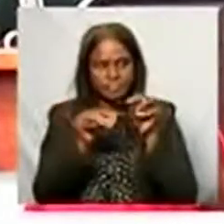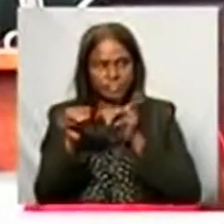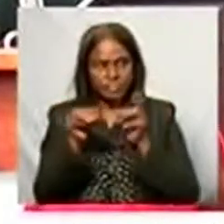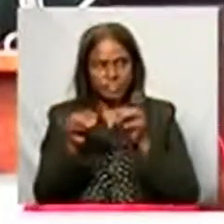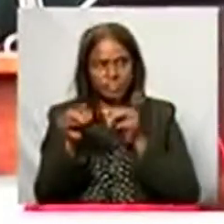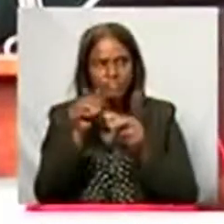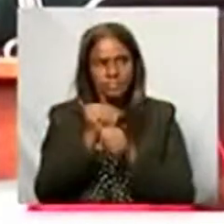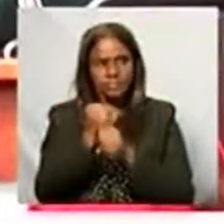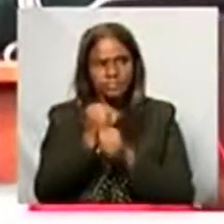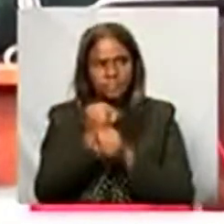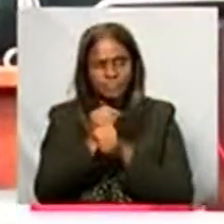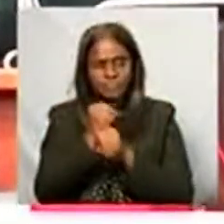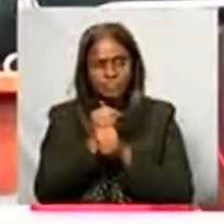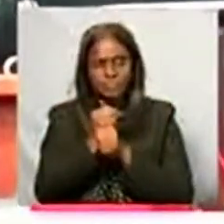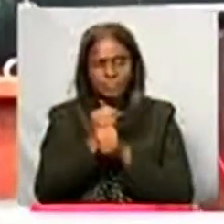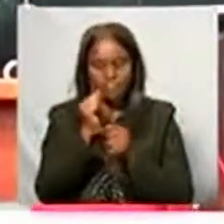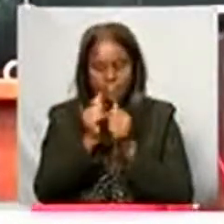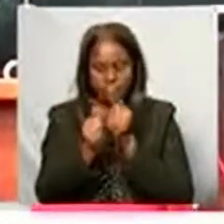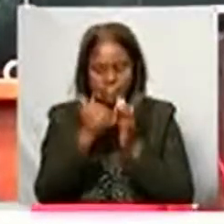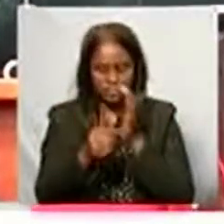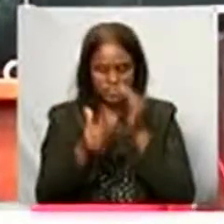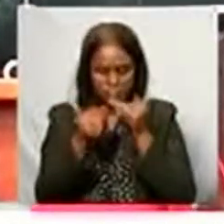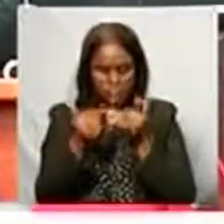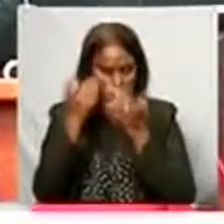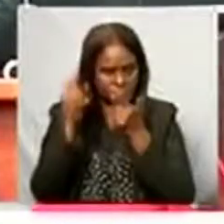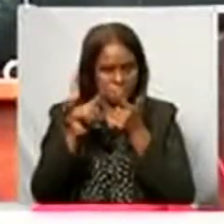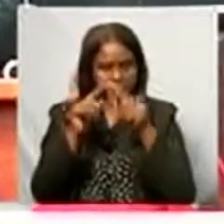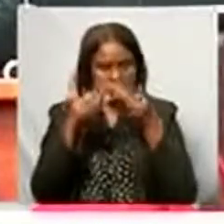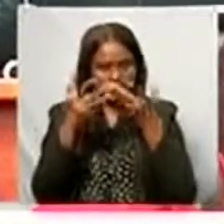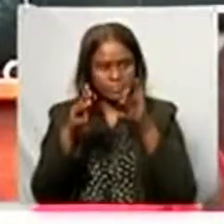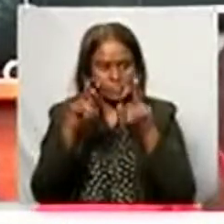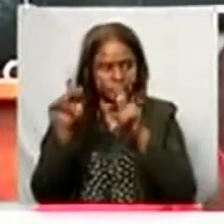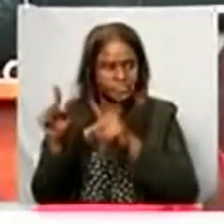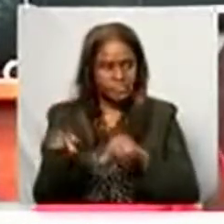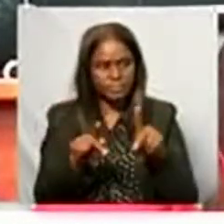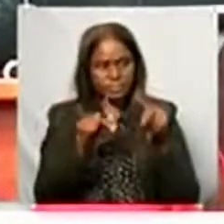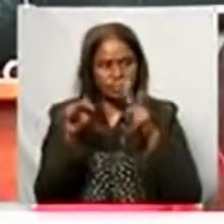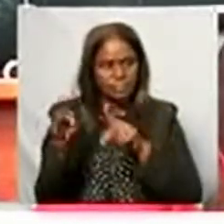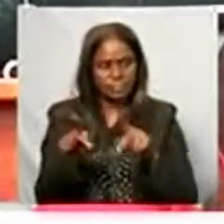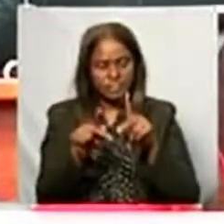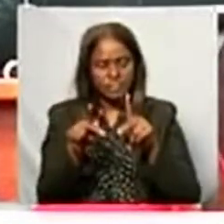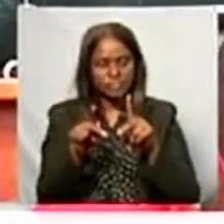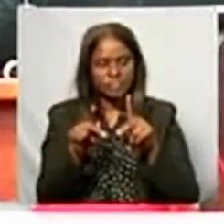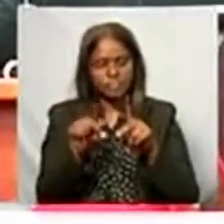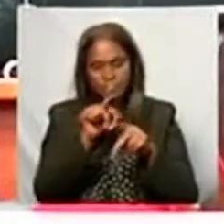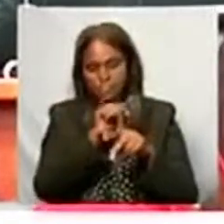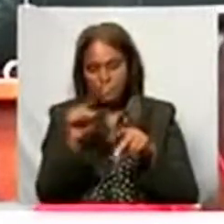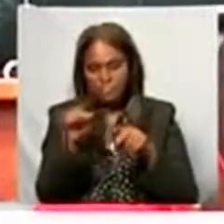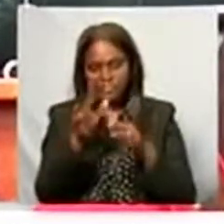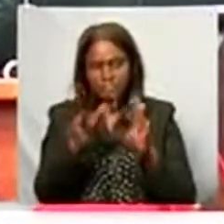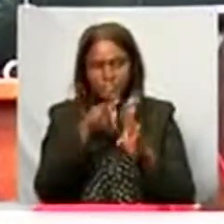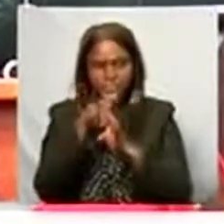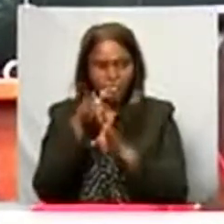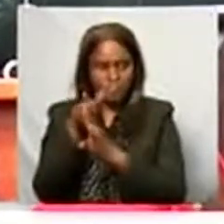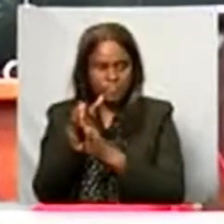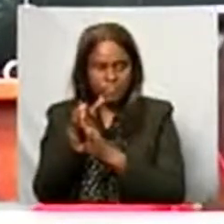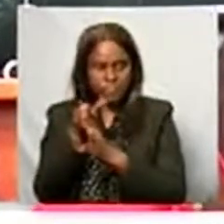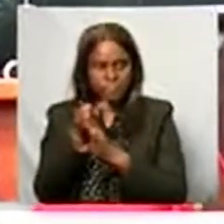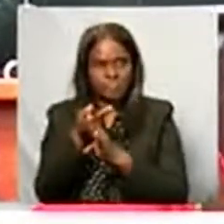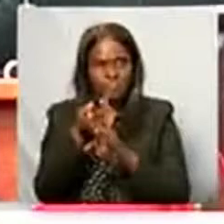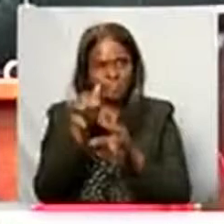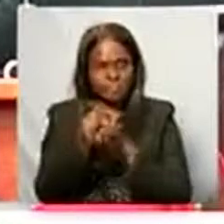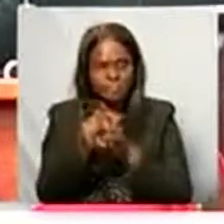framework which is expected to provide for performance against targets in